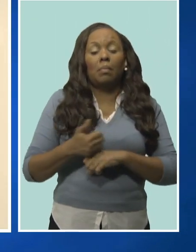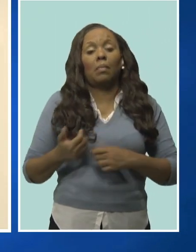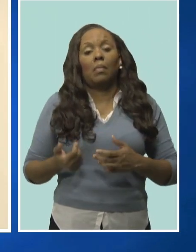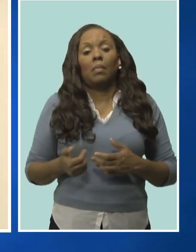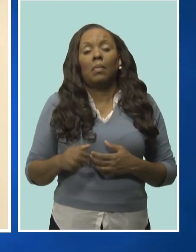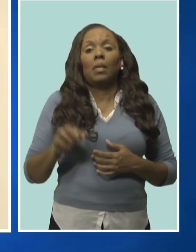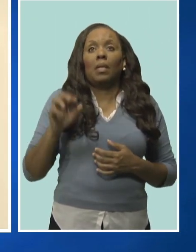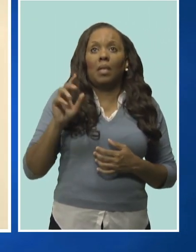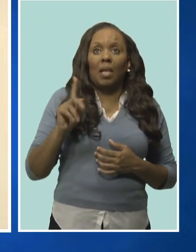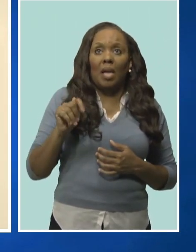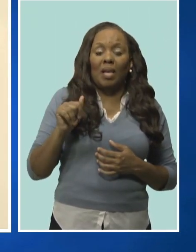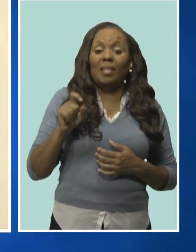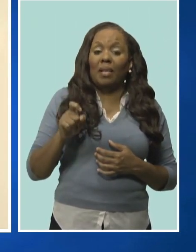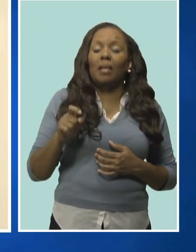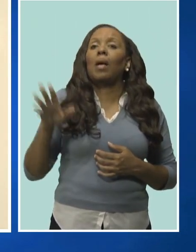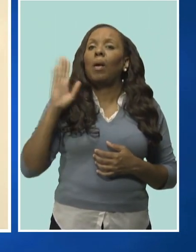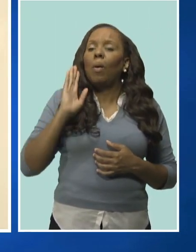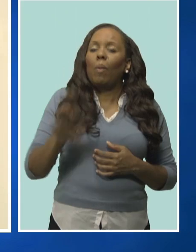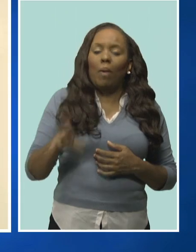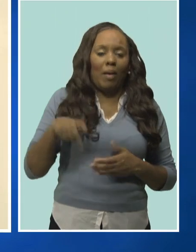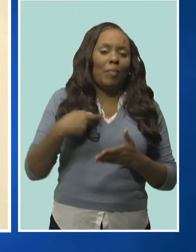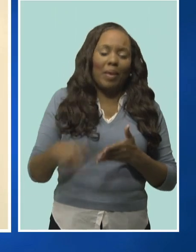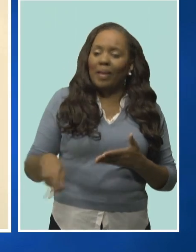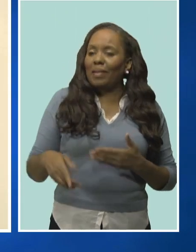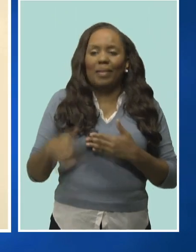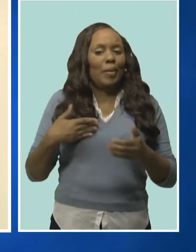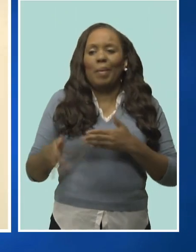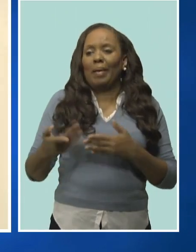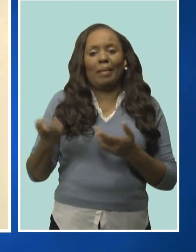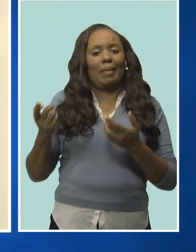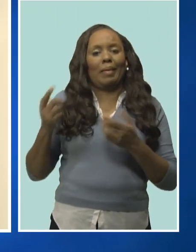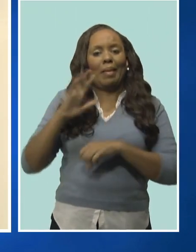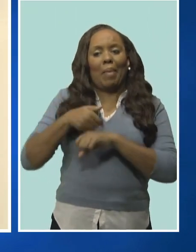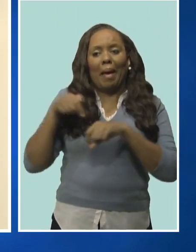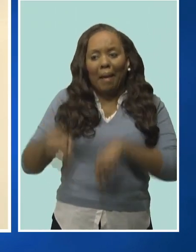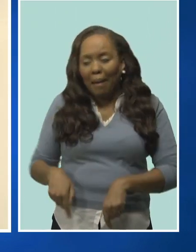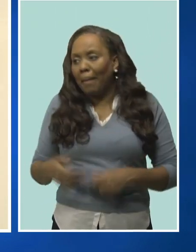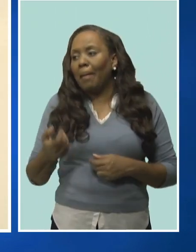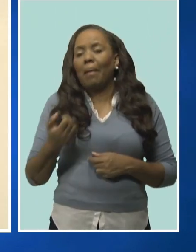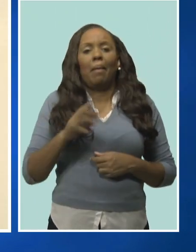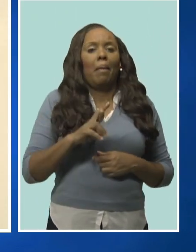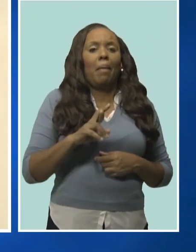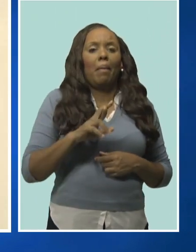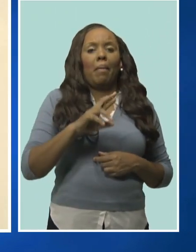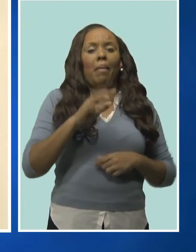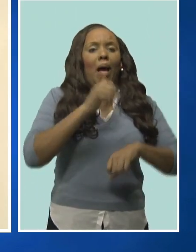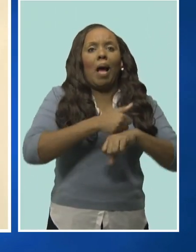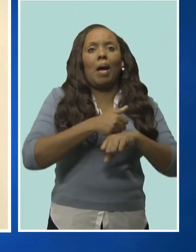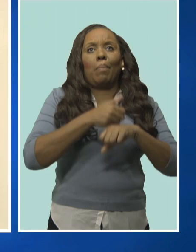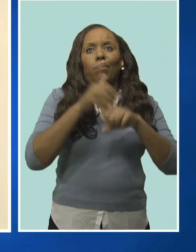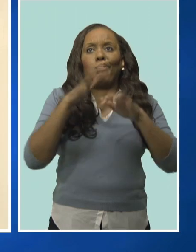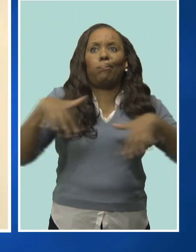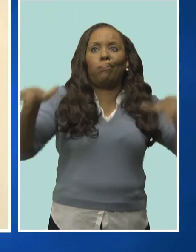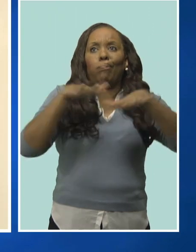globally will be done whether it's done here in Barbados or done in any other jurisdiction for which the parent entity may